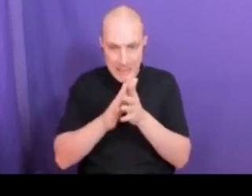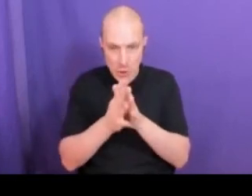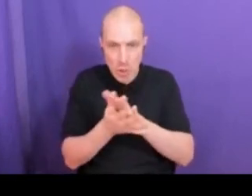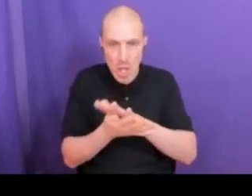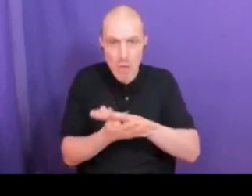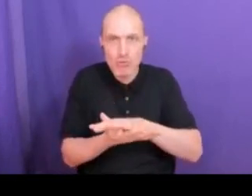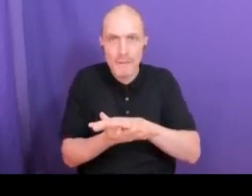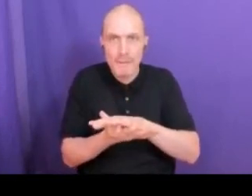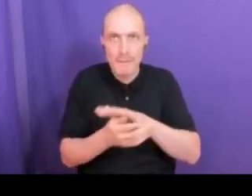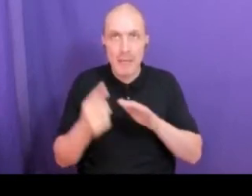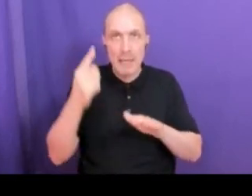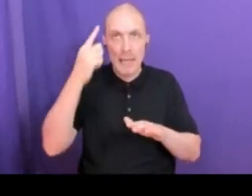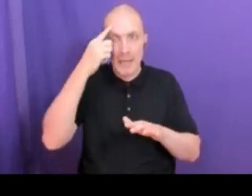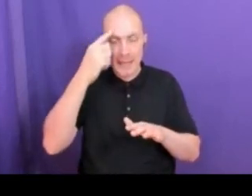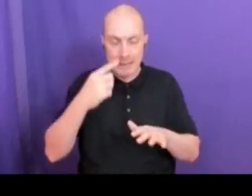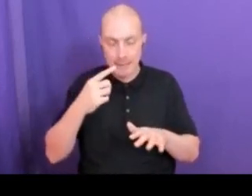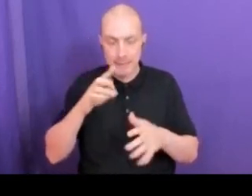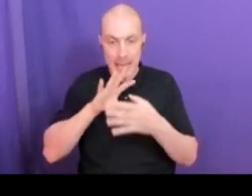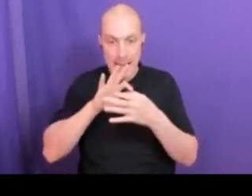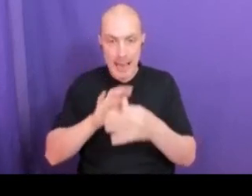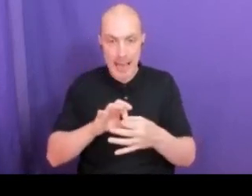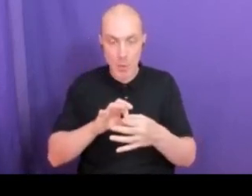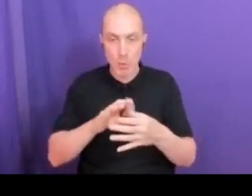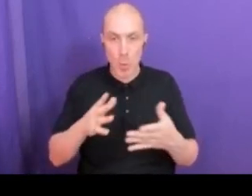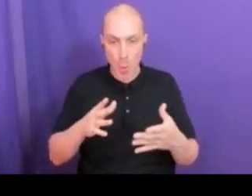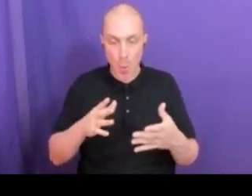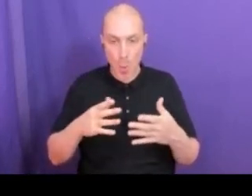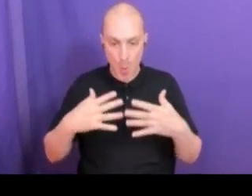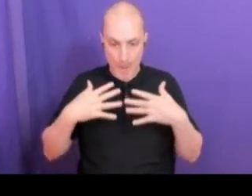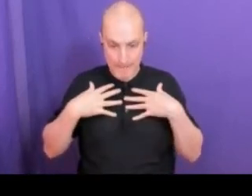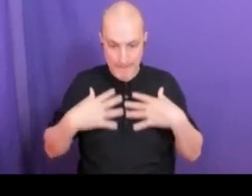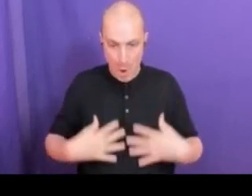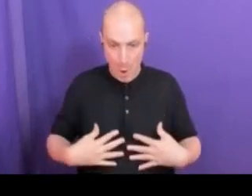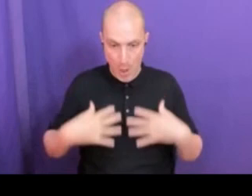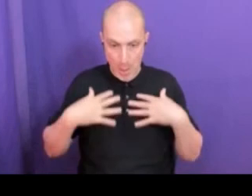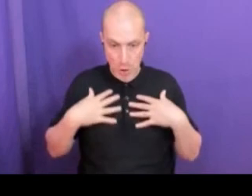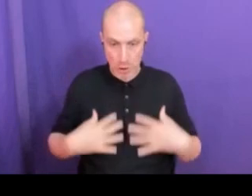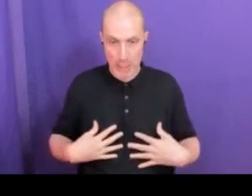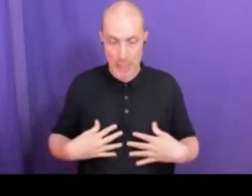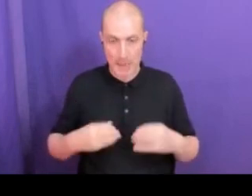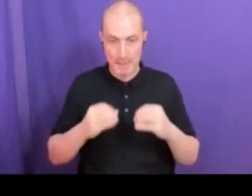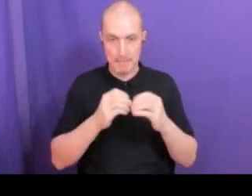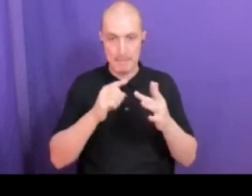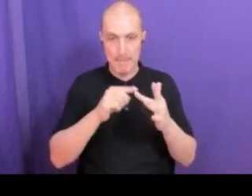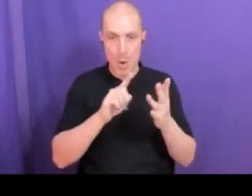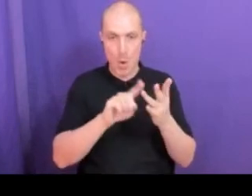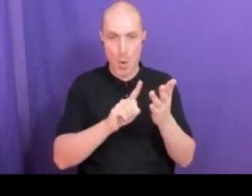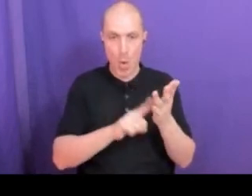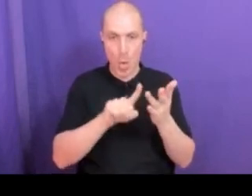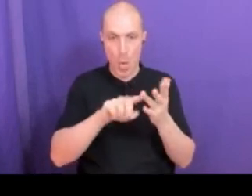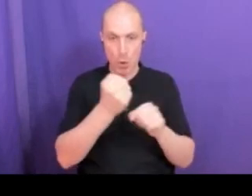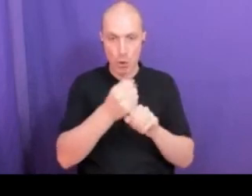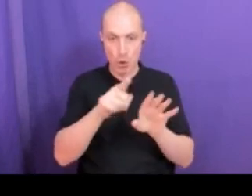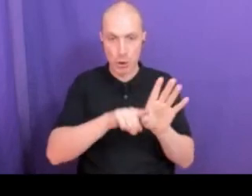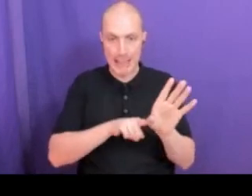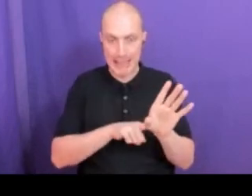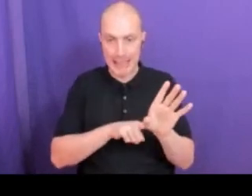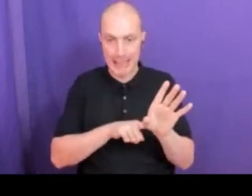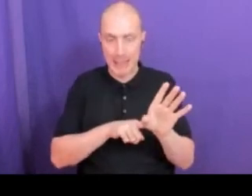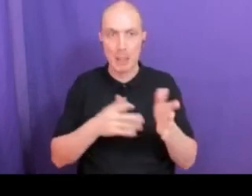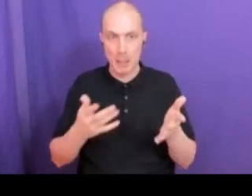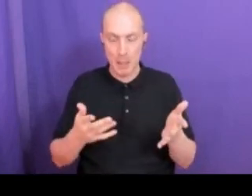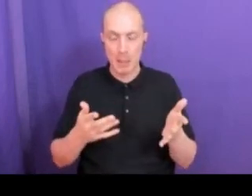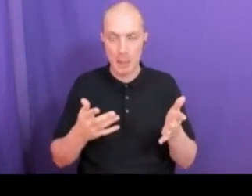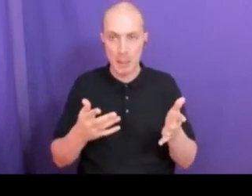brain and the neurodegenerative processes that happen. One of the questions in the census did ask, how do you describe